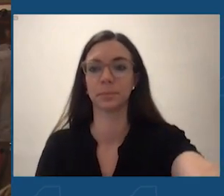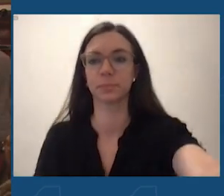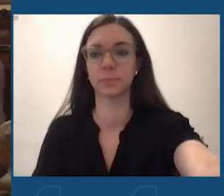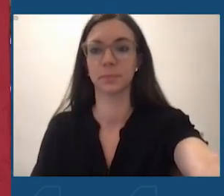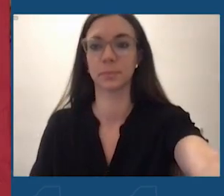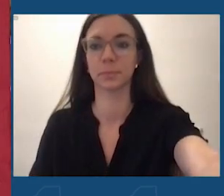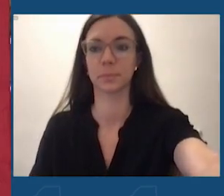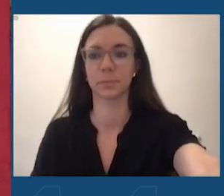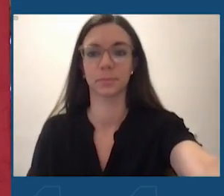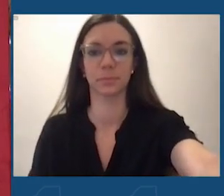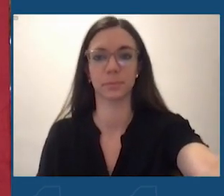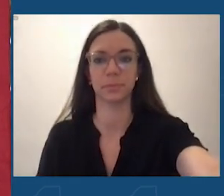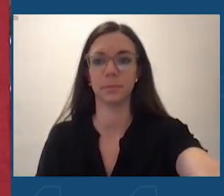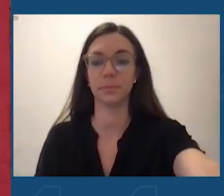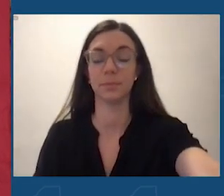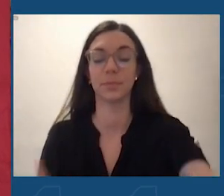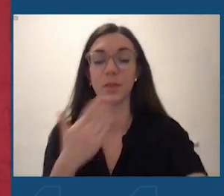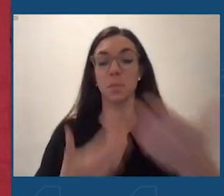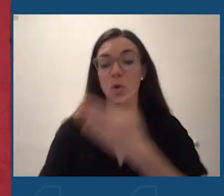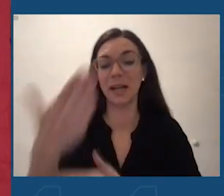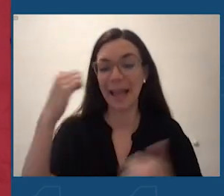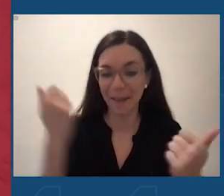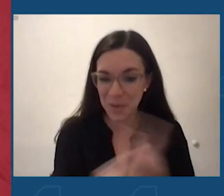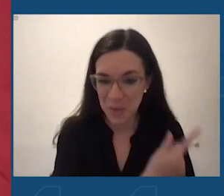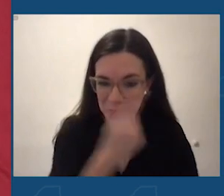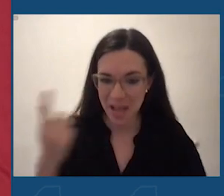Good morning, everyone. Buenos días, mi gente.